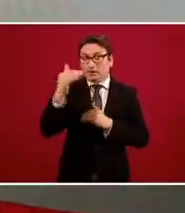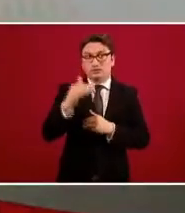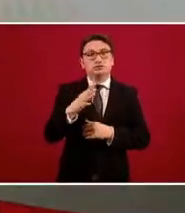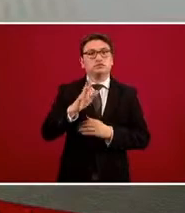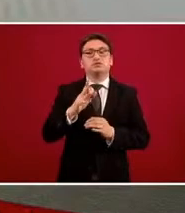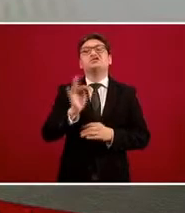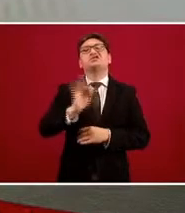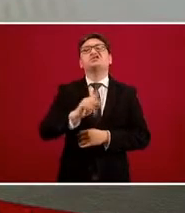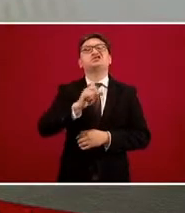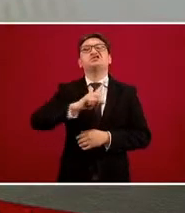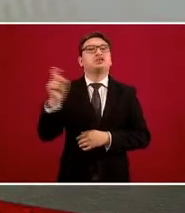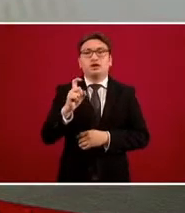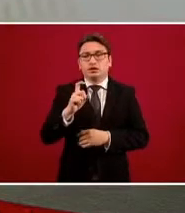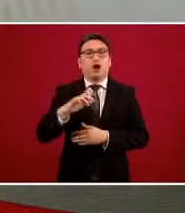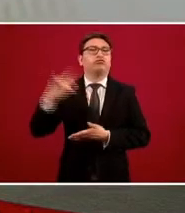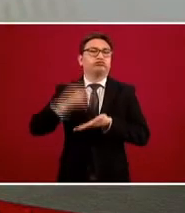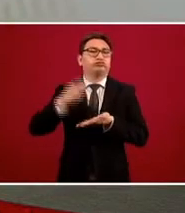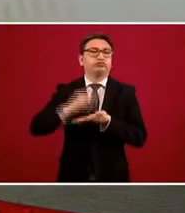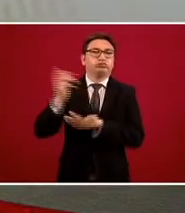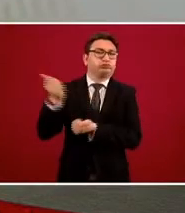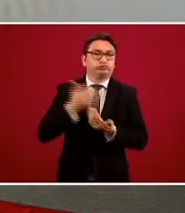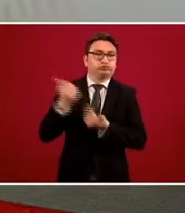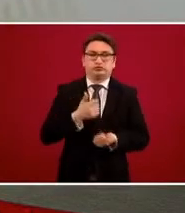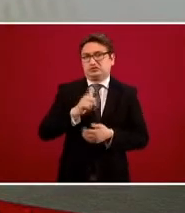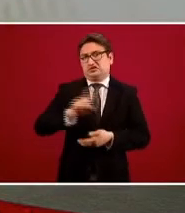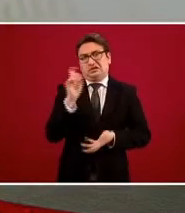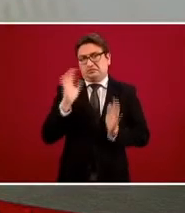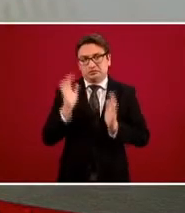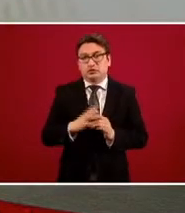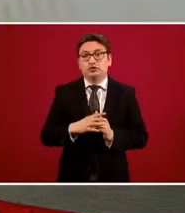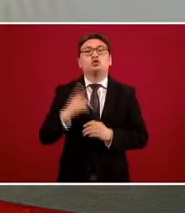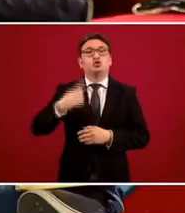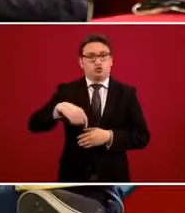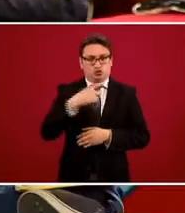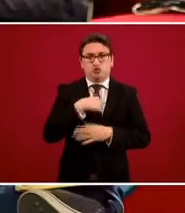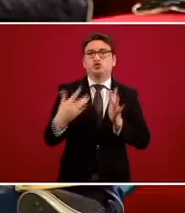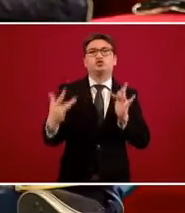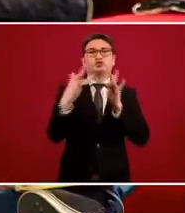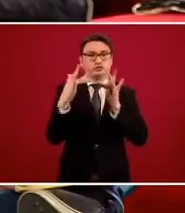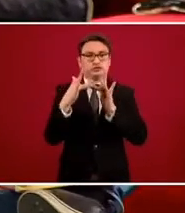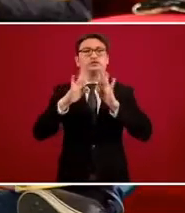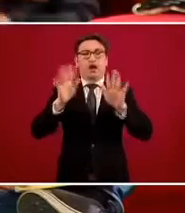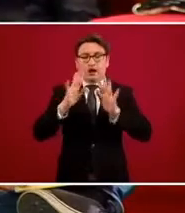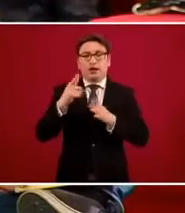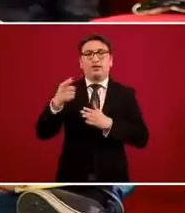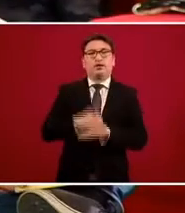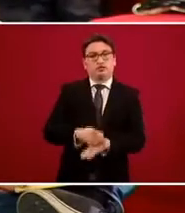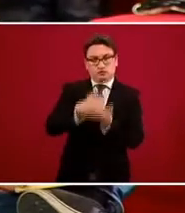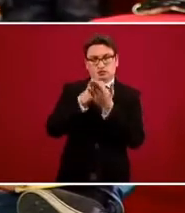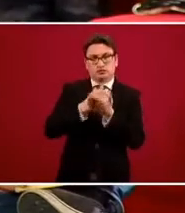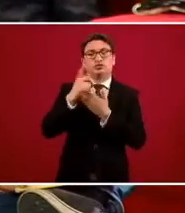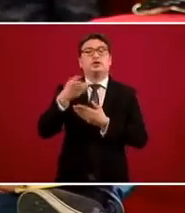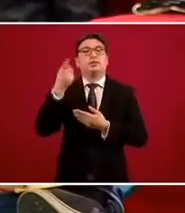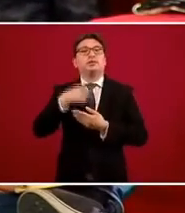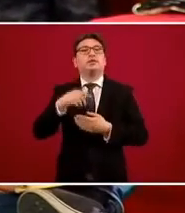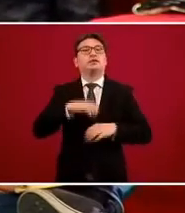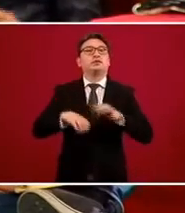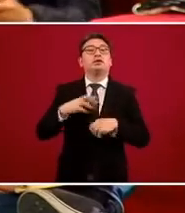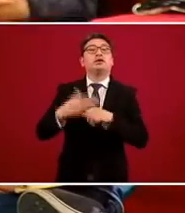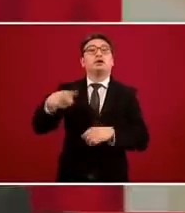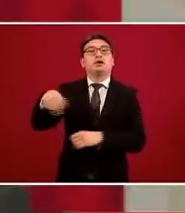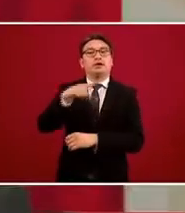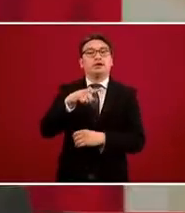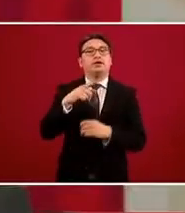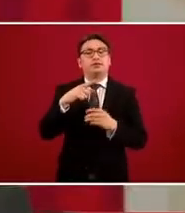of flights that will be coming, bringing equipment. There will be as many flights as we need in